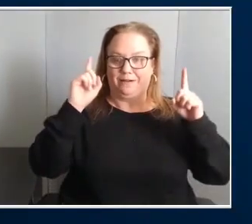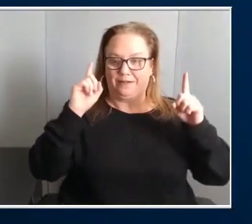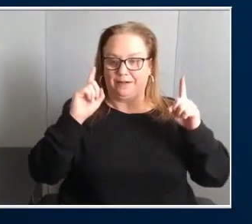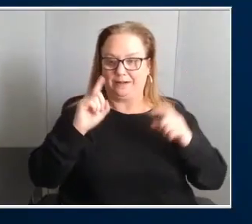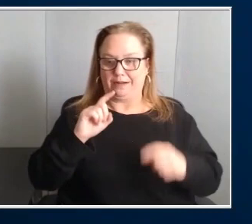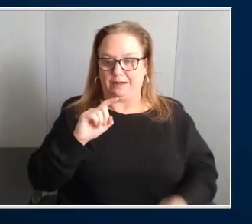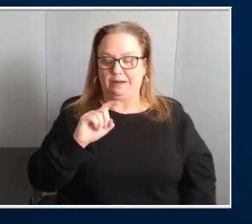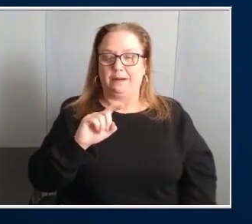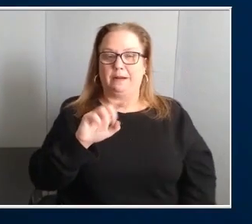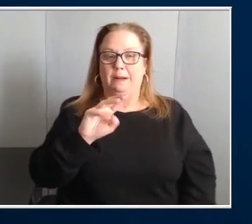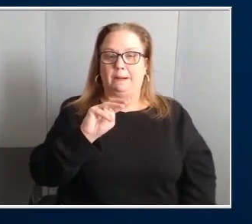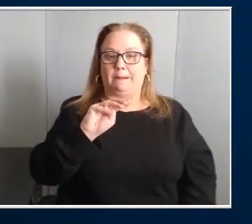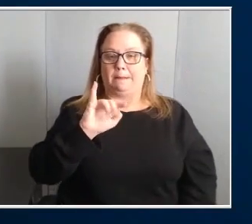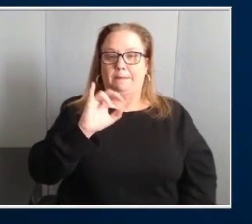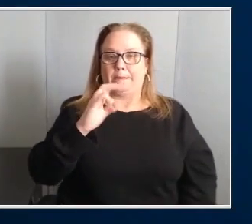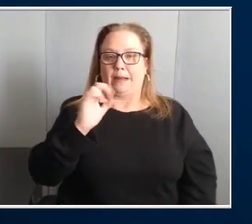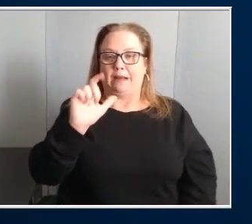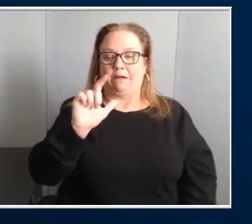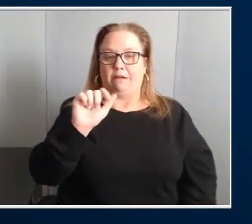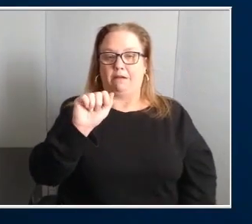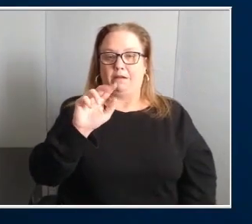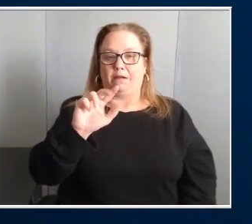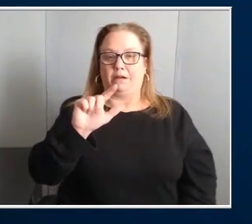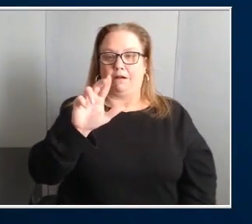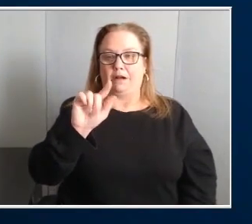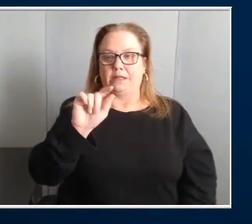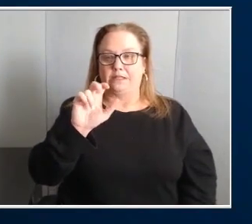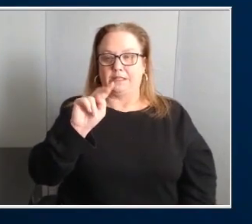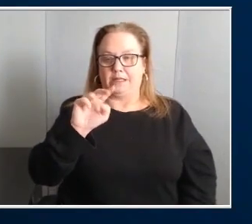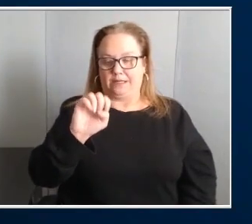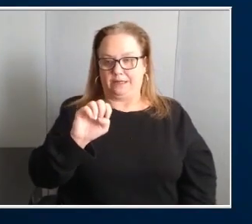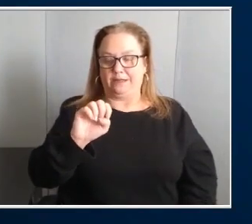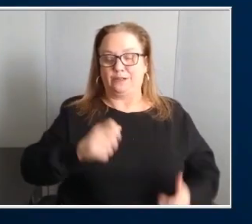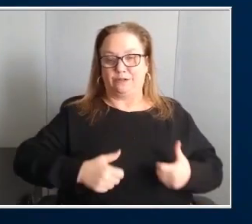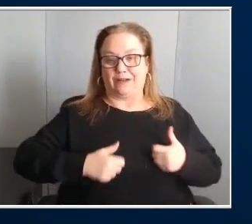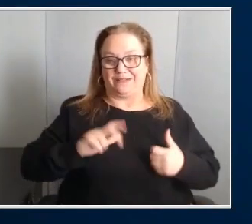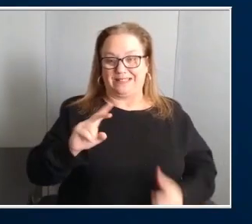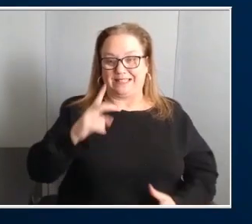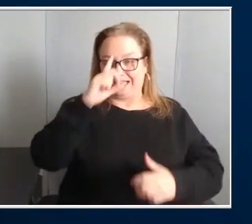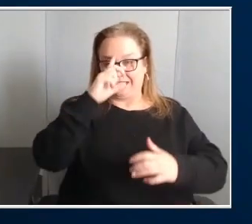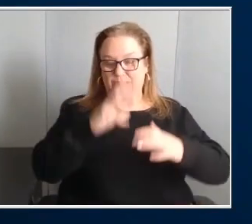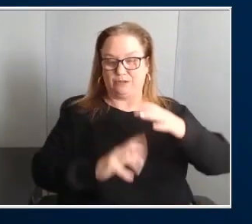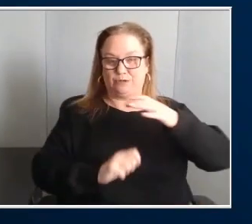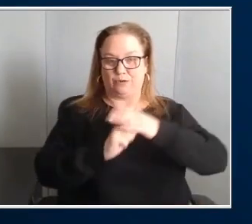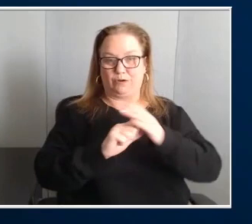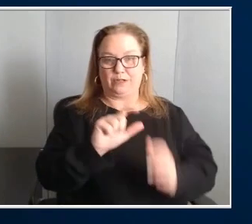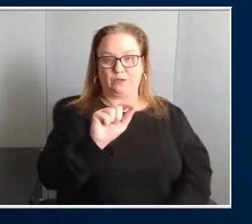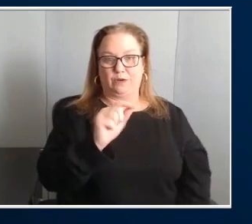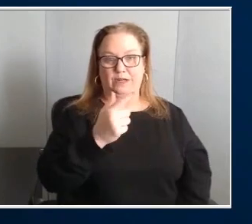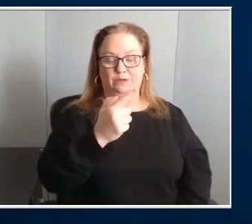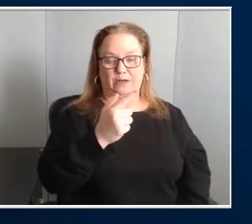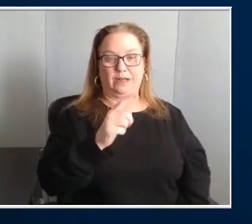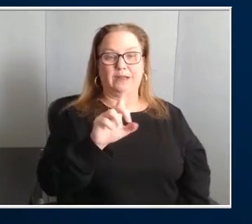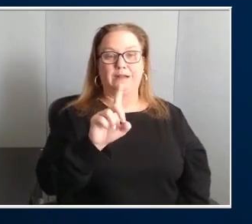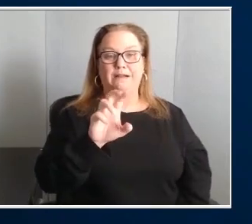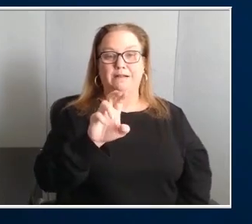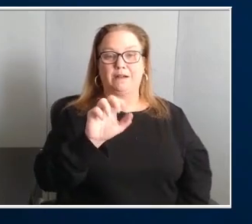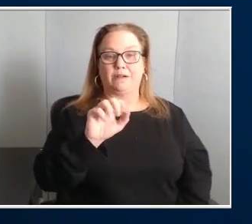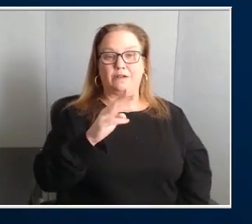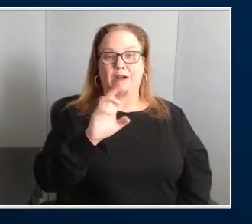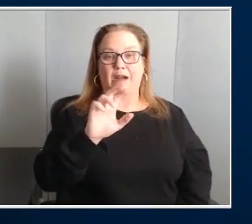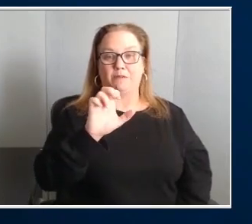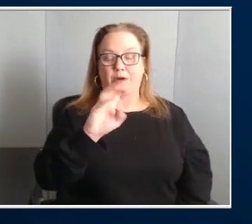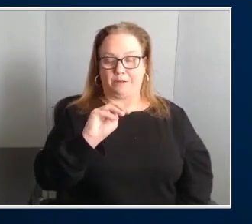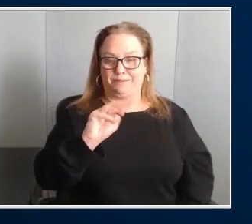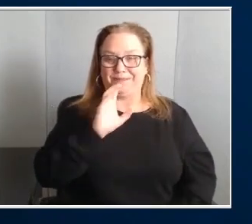Augustine survived his second stroke in February of 2021. Dr. Abraham removed the clot from his brain, and next to Michael is his